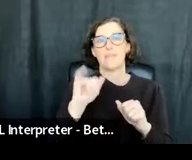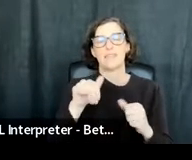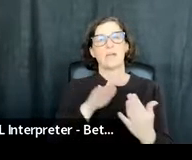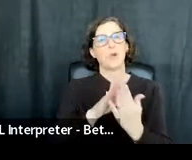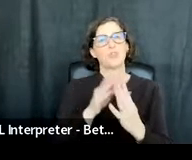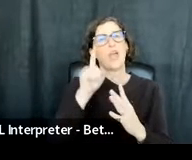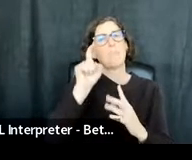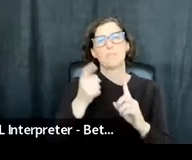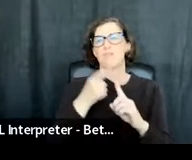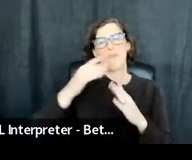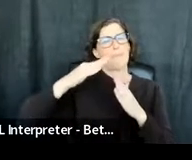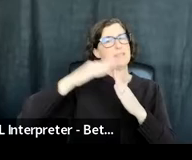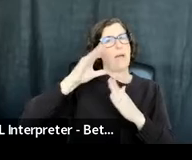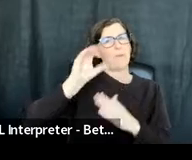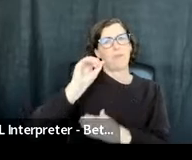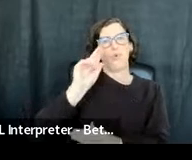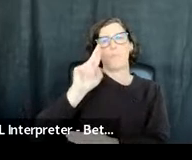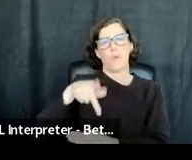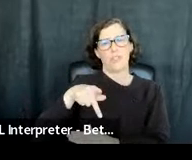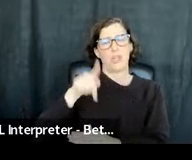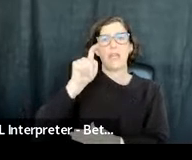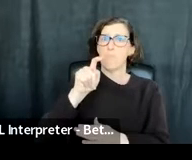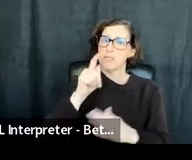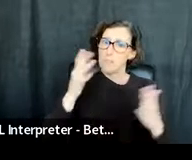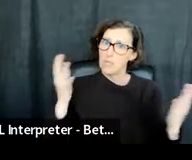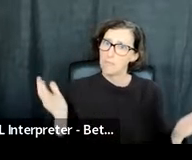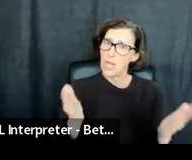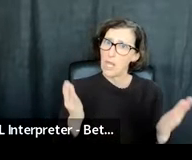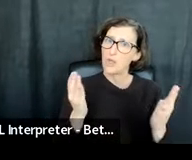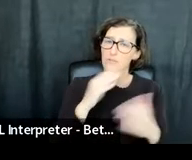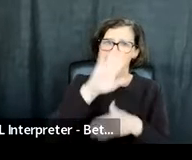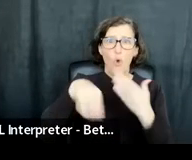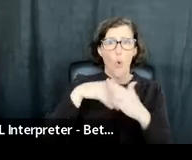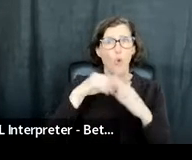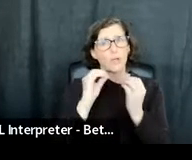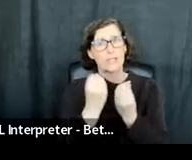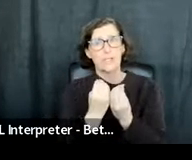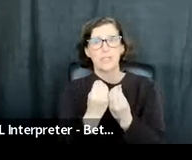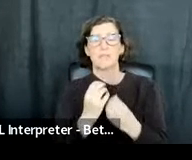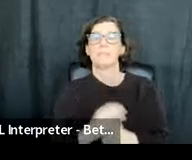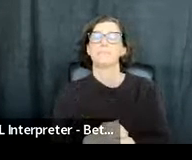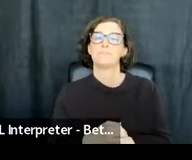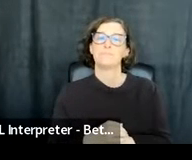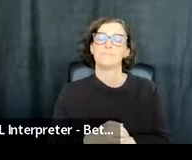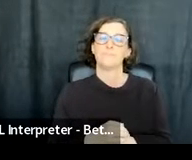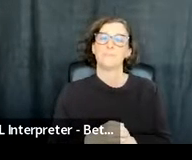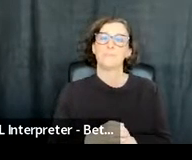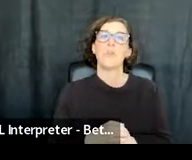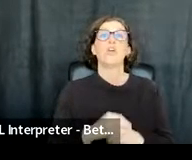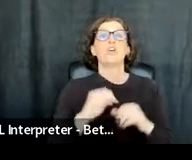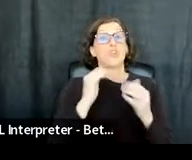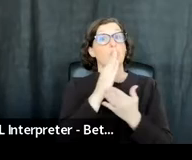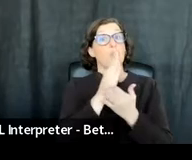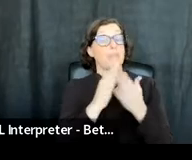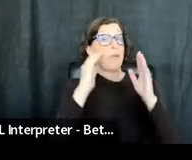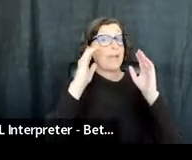top and it has to be promoted across the whole organization. there. So there can be some education